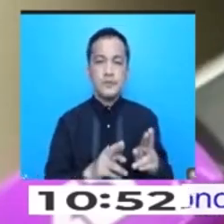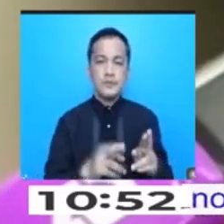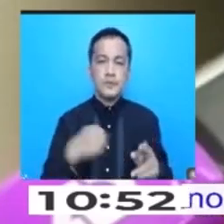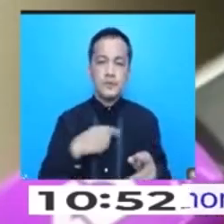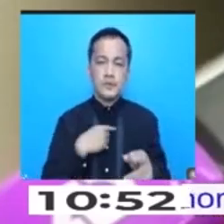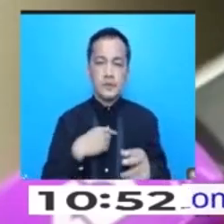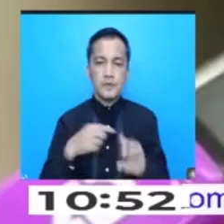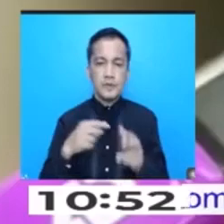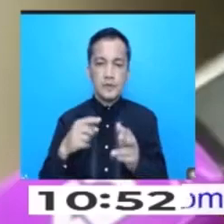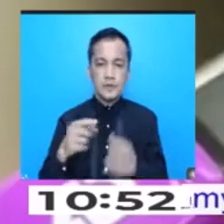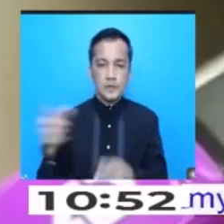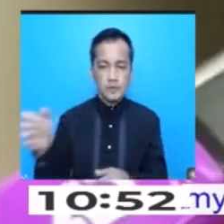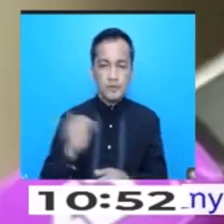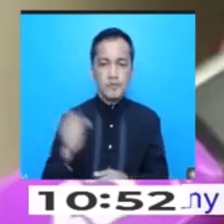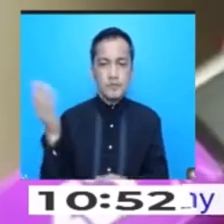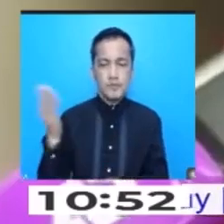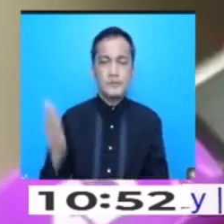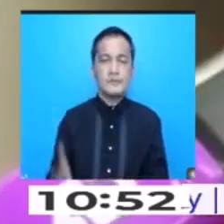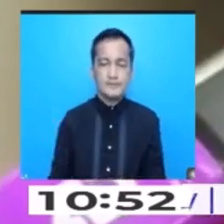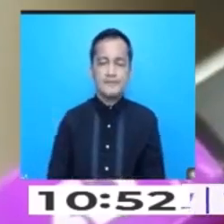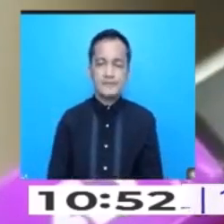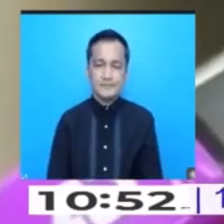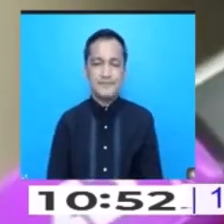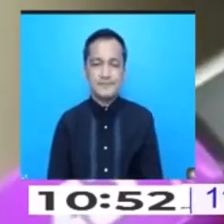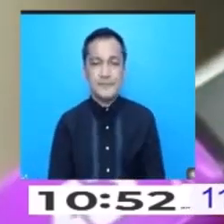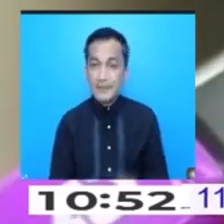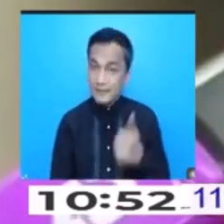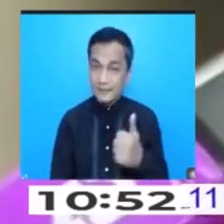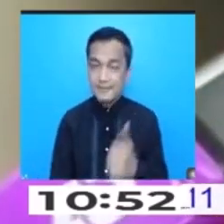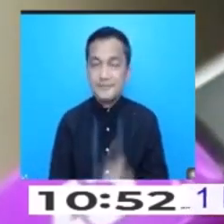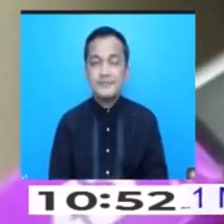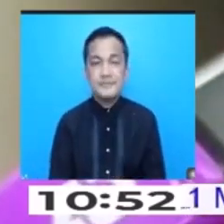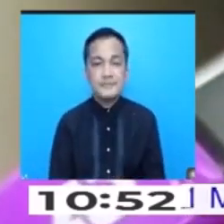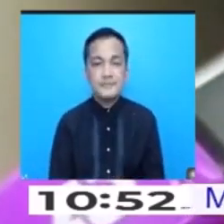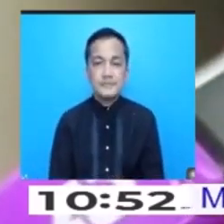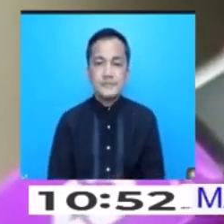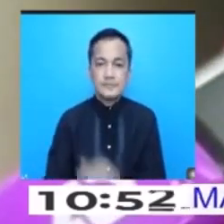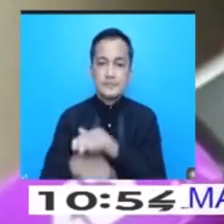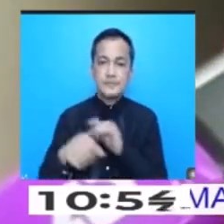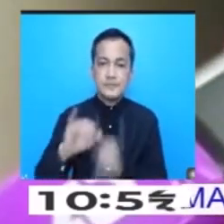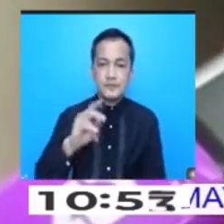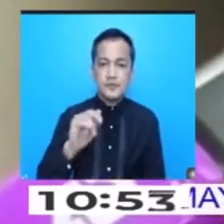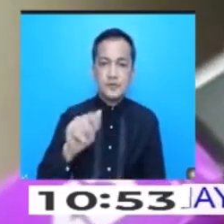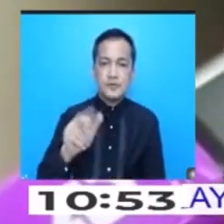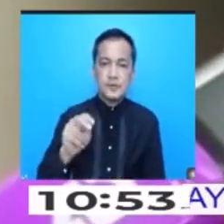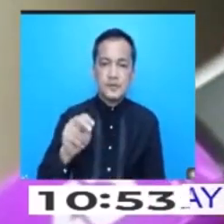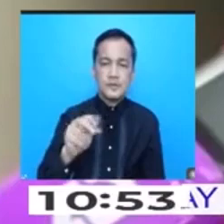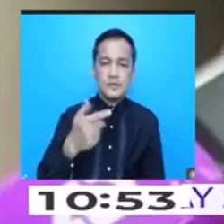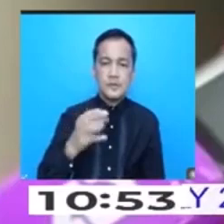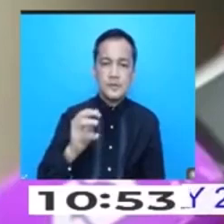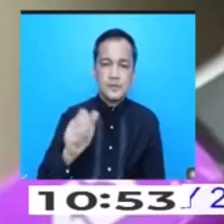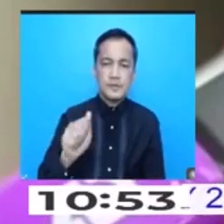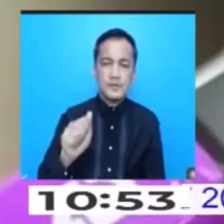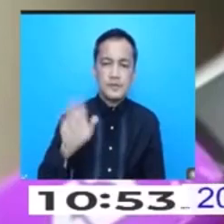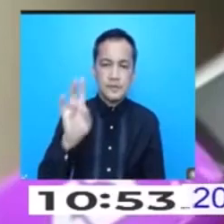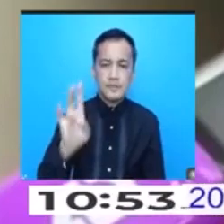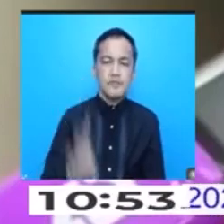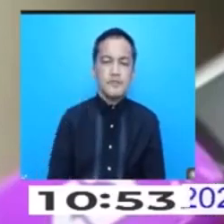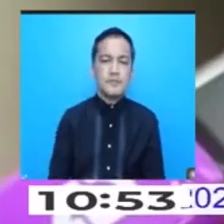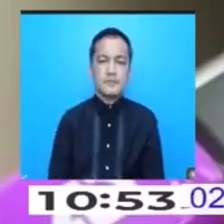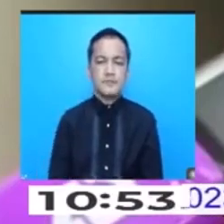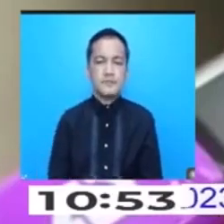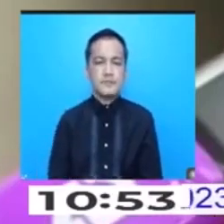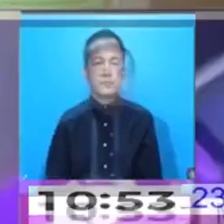persons. Okay? Okay, let's call on Mr. Jonathan from GMA7. Secretary, sa tingin niyo po